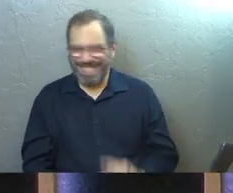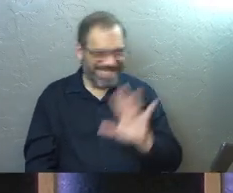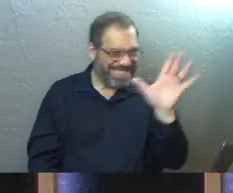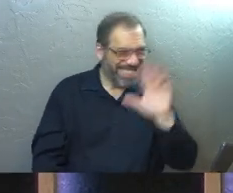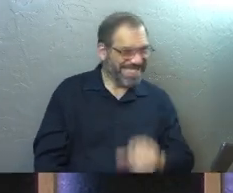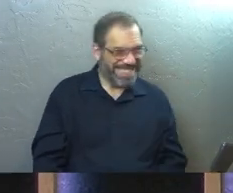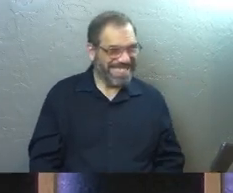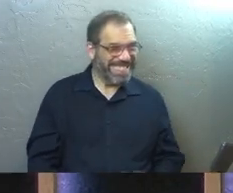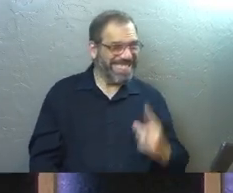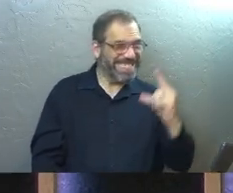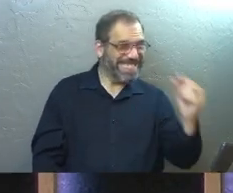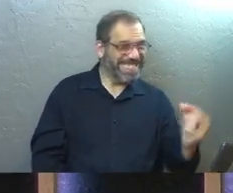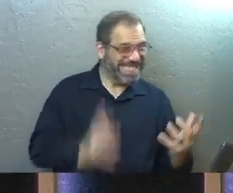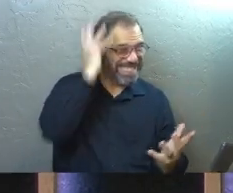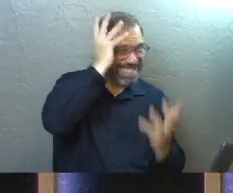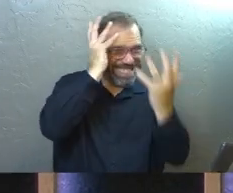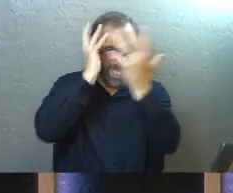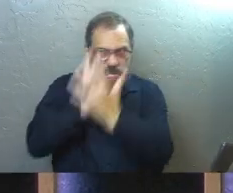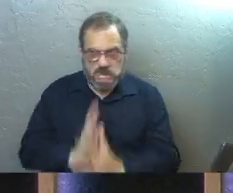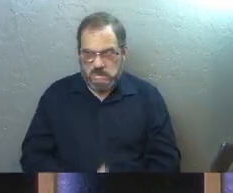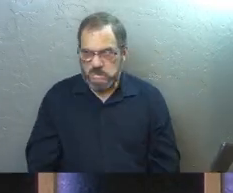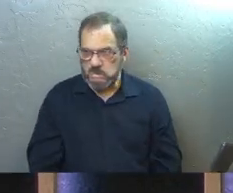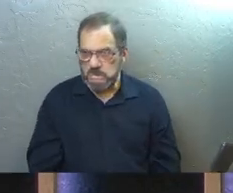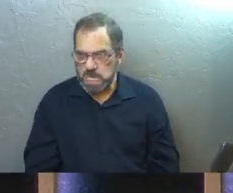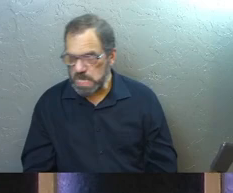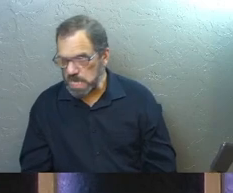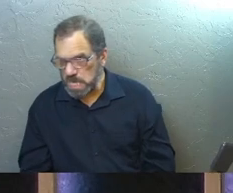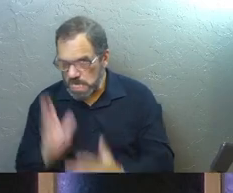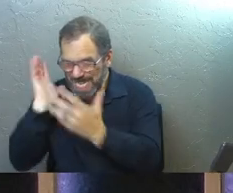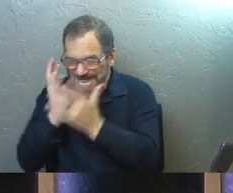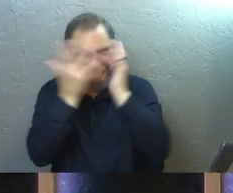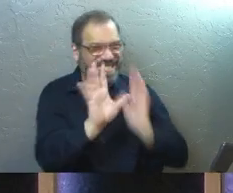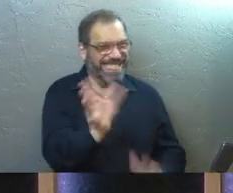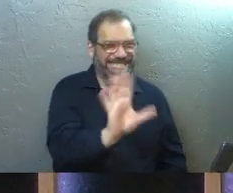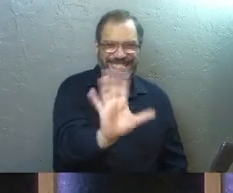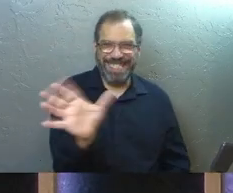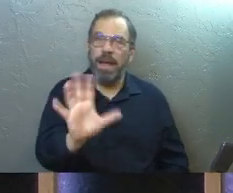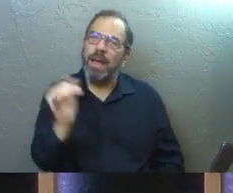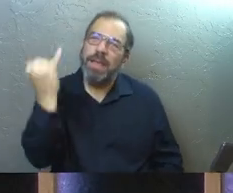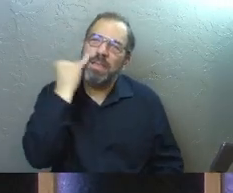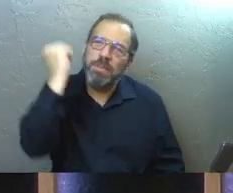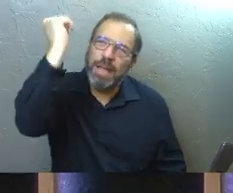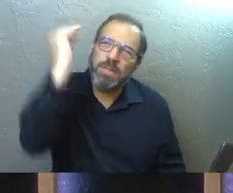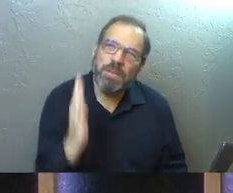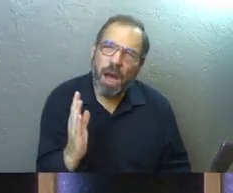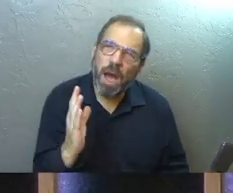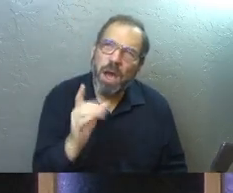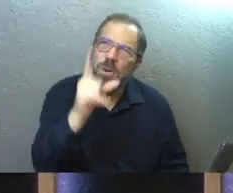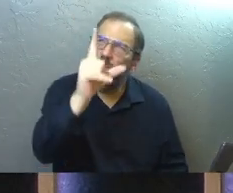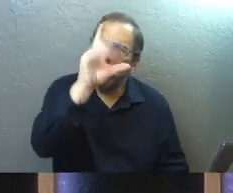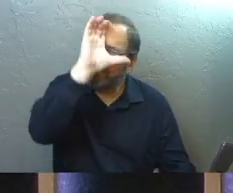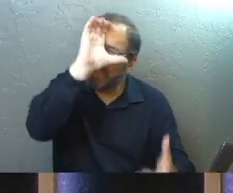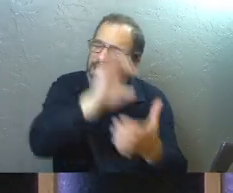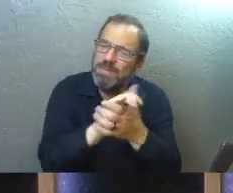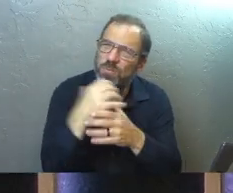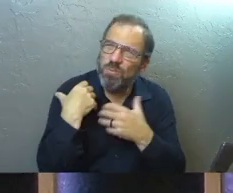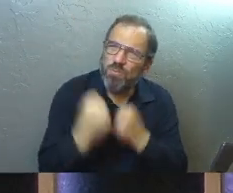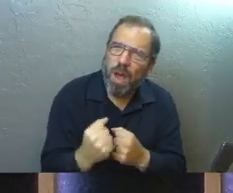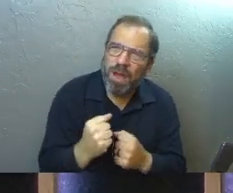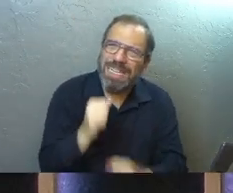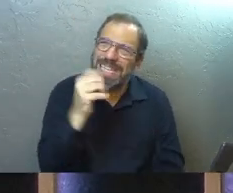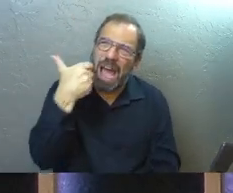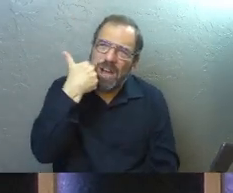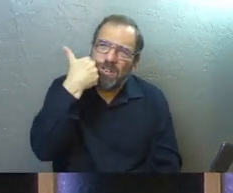away, and that's my deepest fear. So I have to tell the lie. Can you imagine a God who's so secure in who he is,